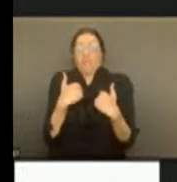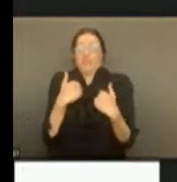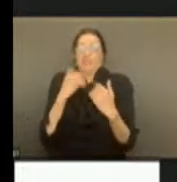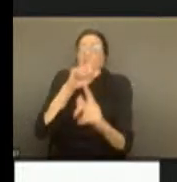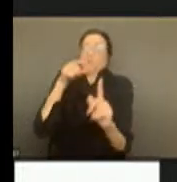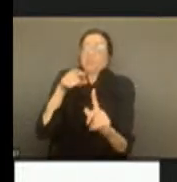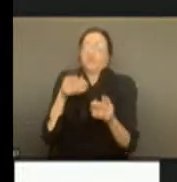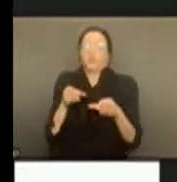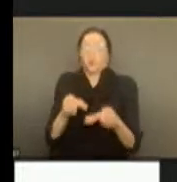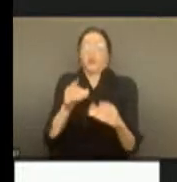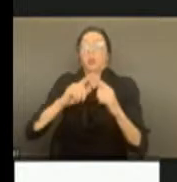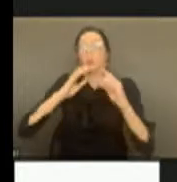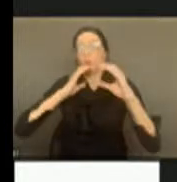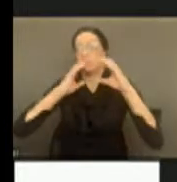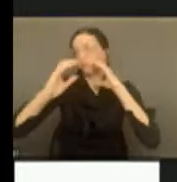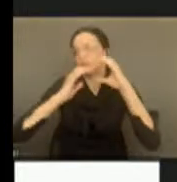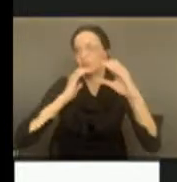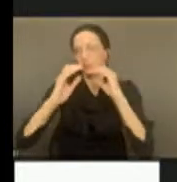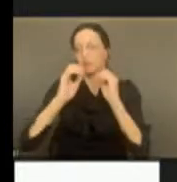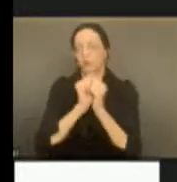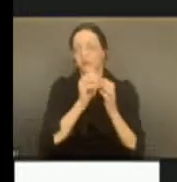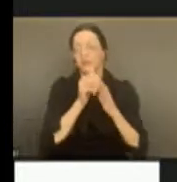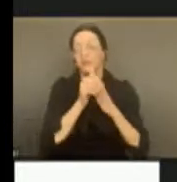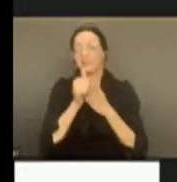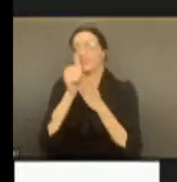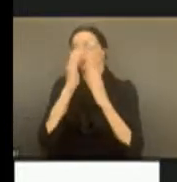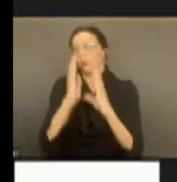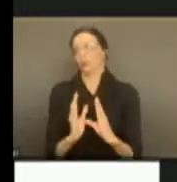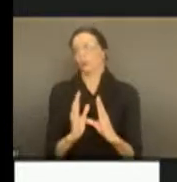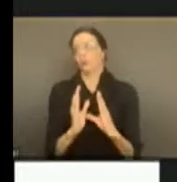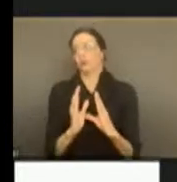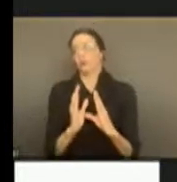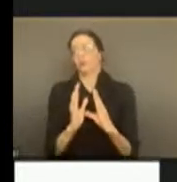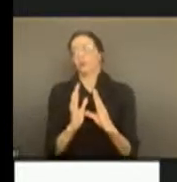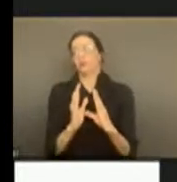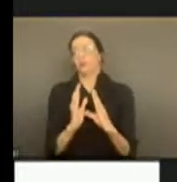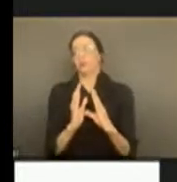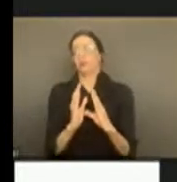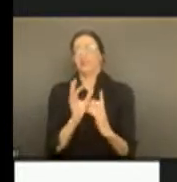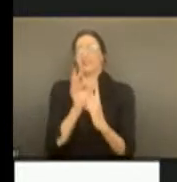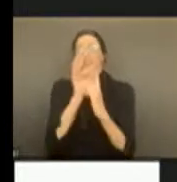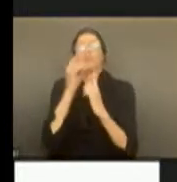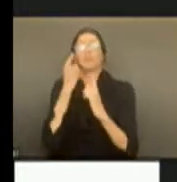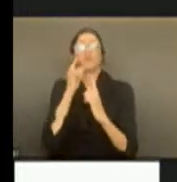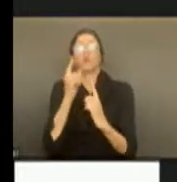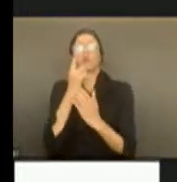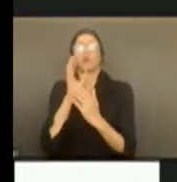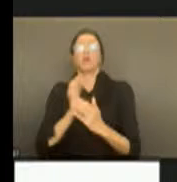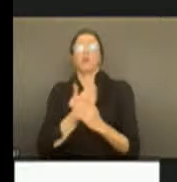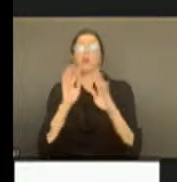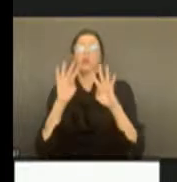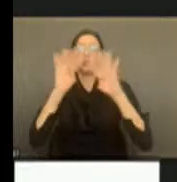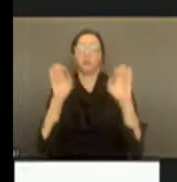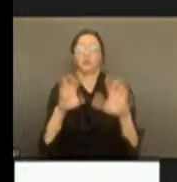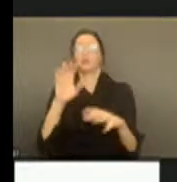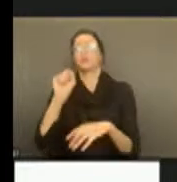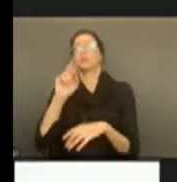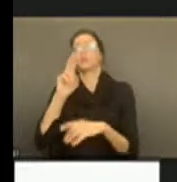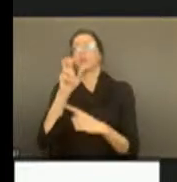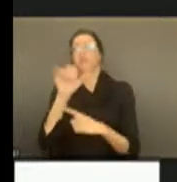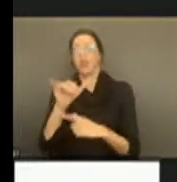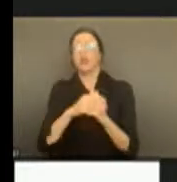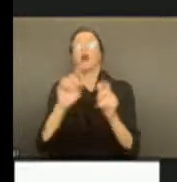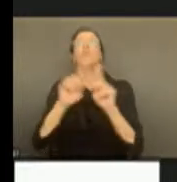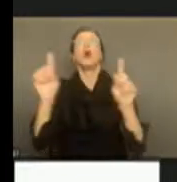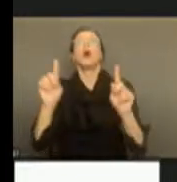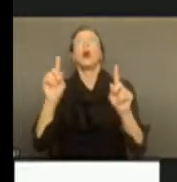existing survey. I will say that as we approach the next phase of this, which will be the community town halls, we will have something set up for direct